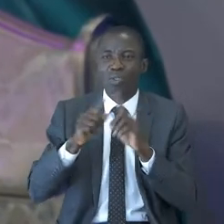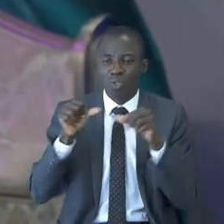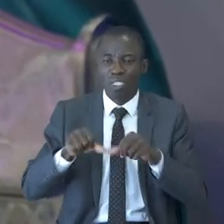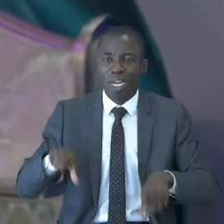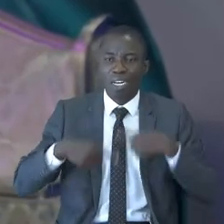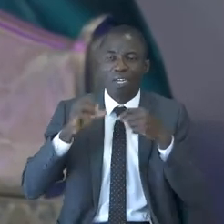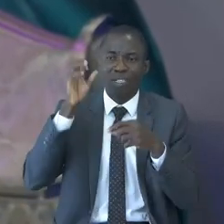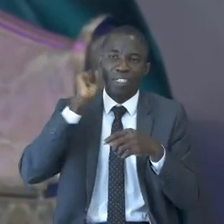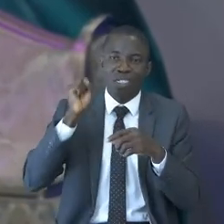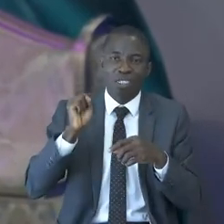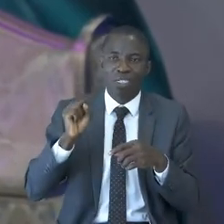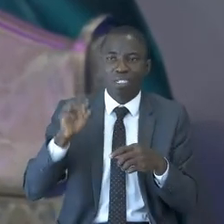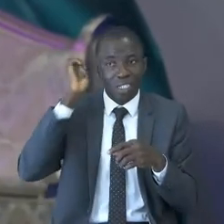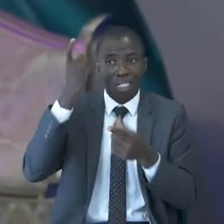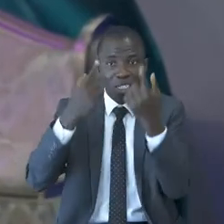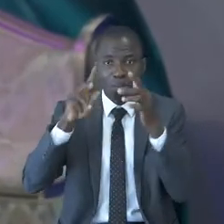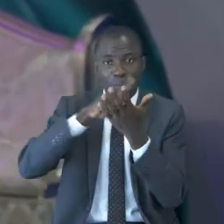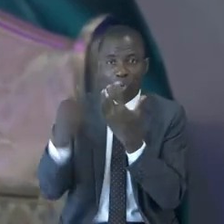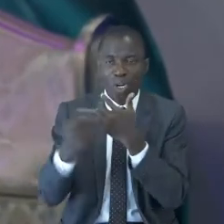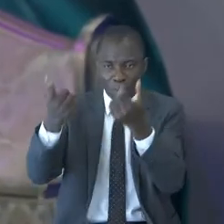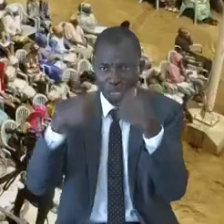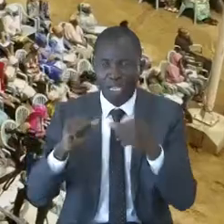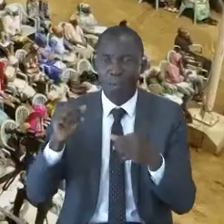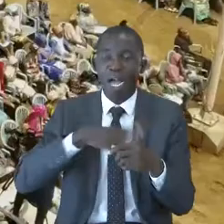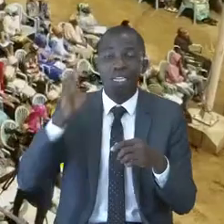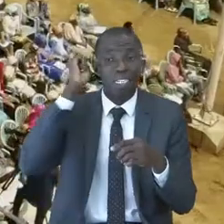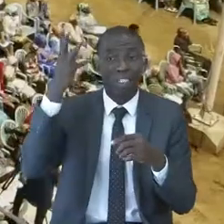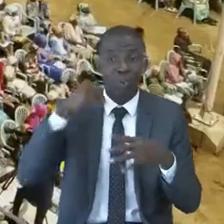healed. I didn't hear your amen.